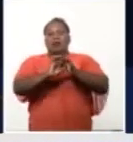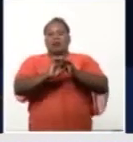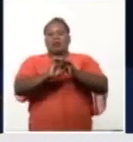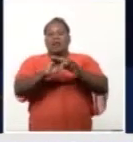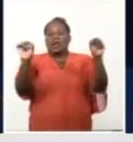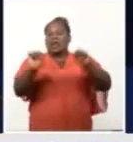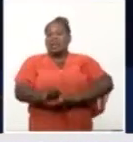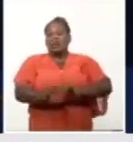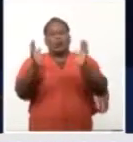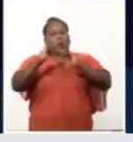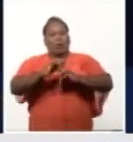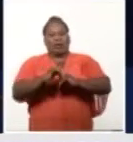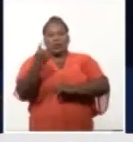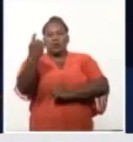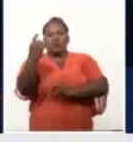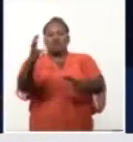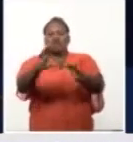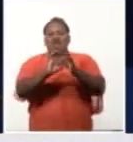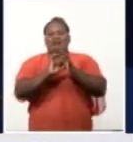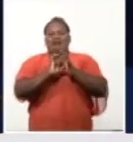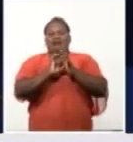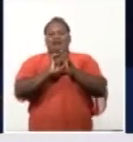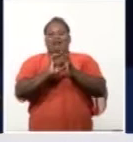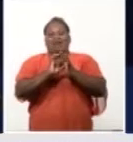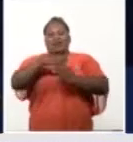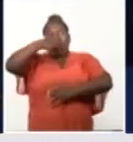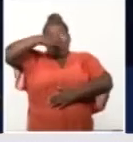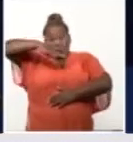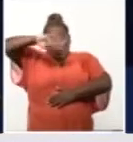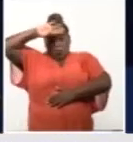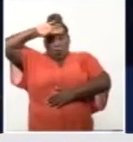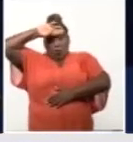we only have 1 case in serious condition.